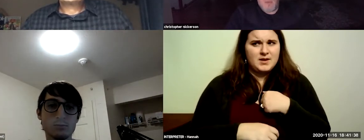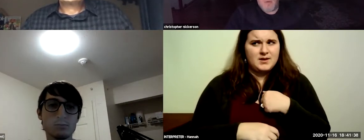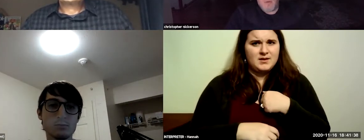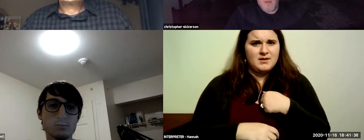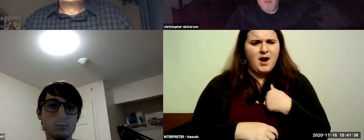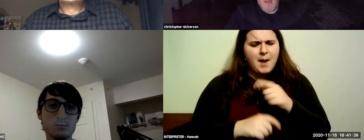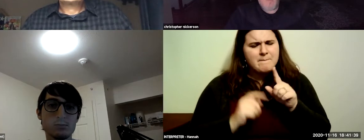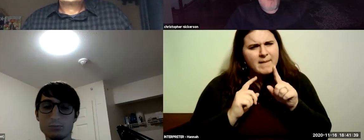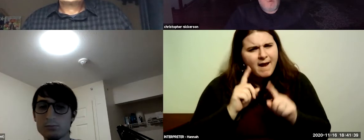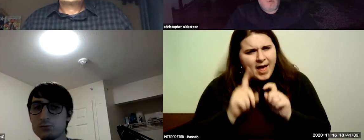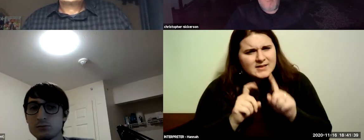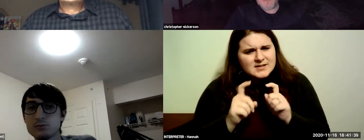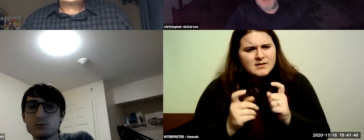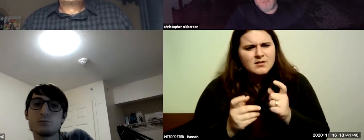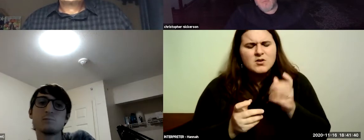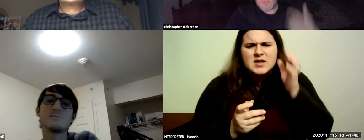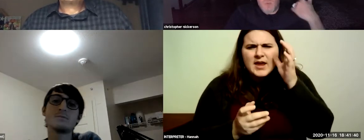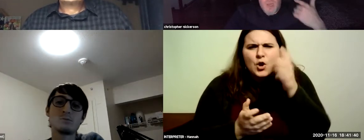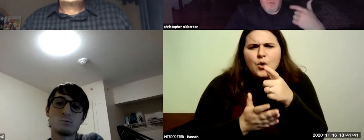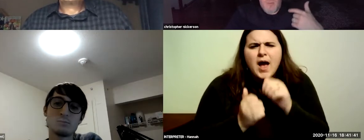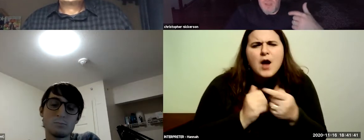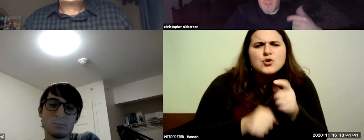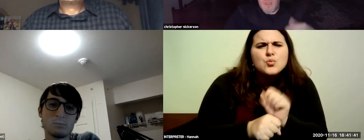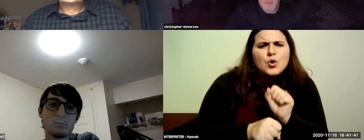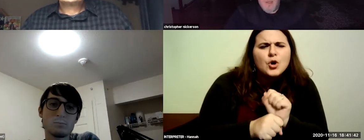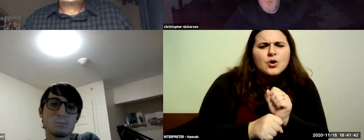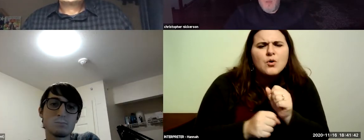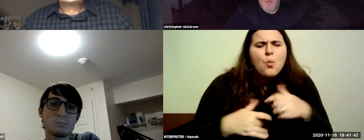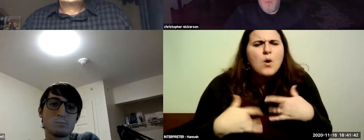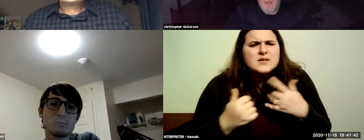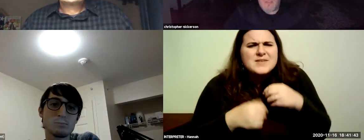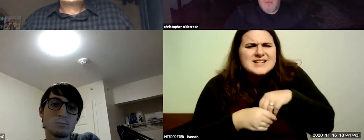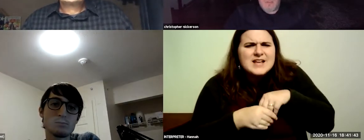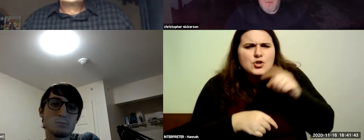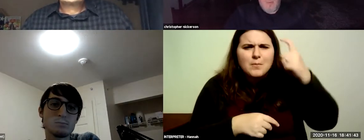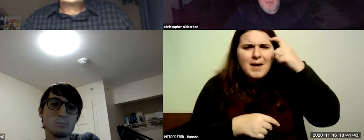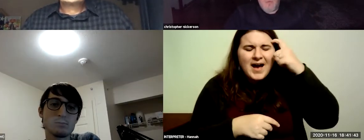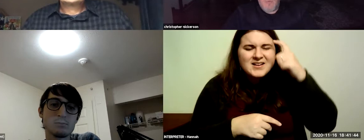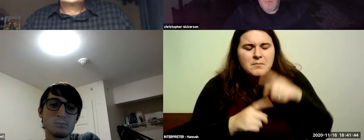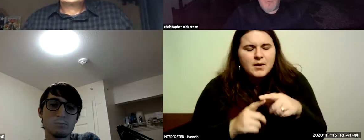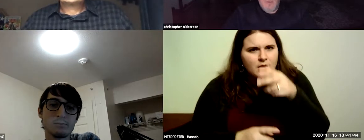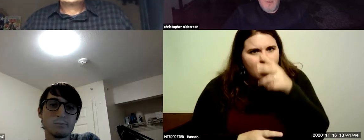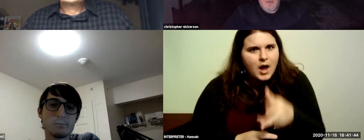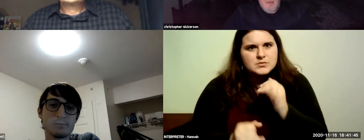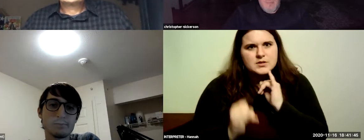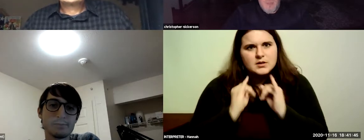and hear how they work, what they do, what's going on in their mind. You know, when I start some of my